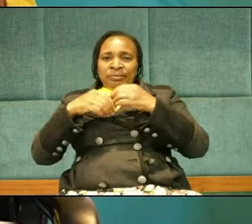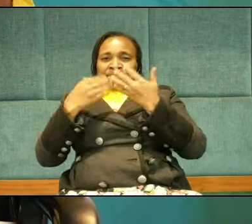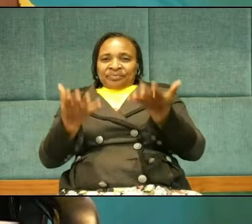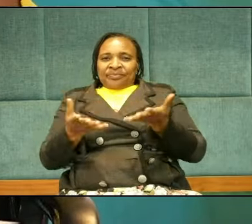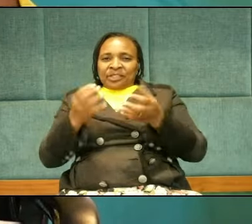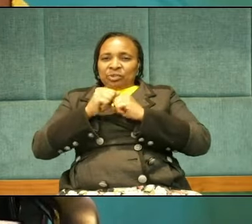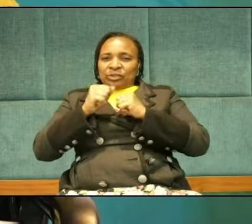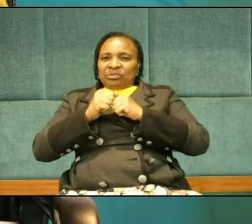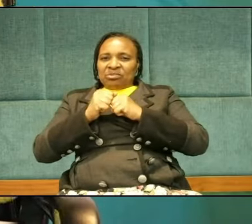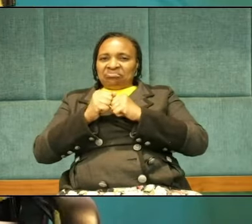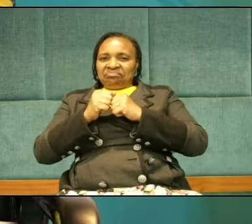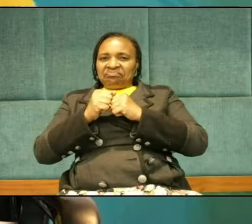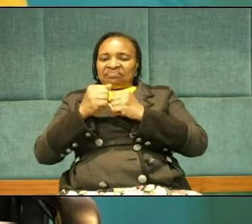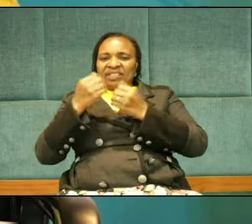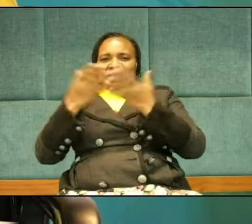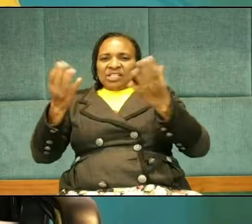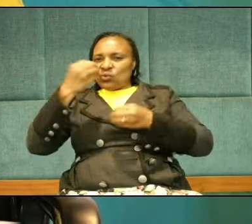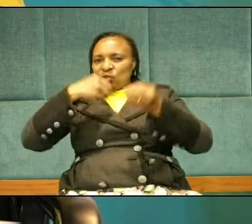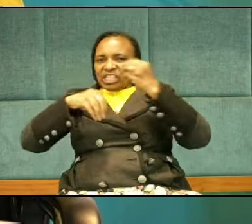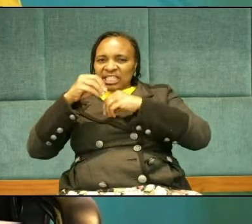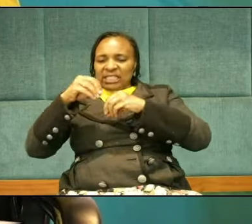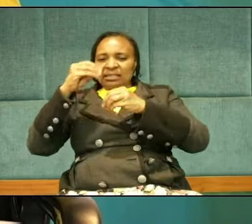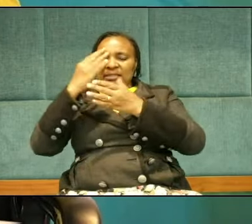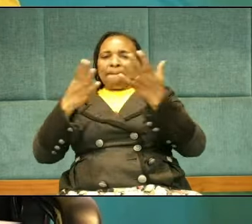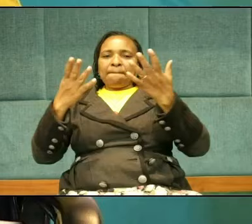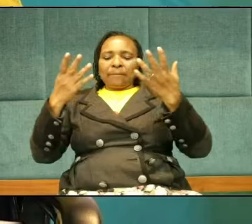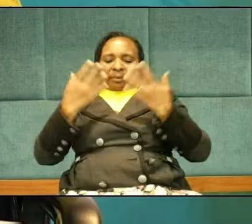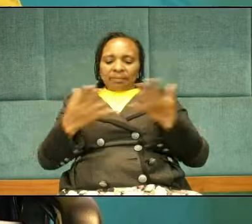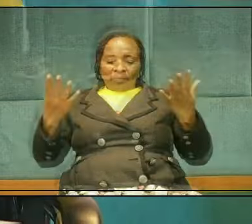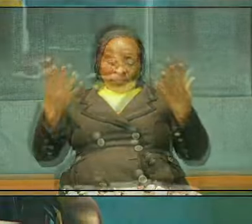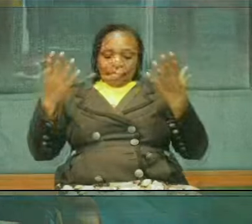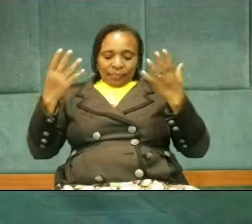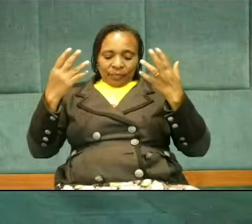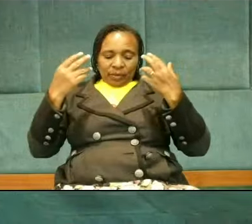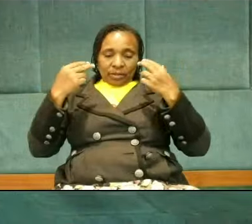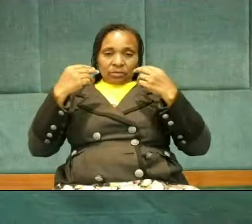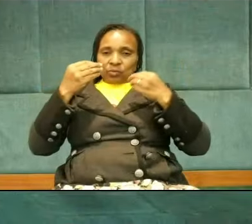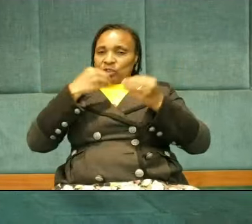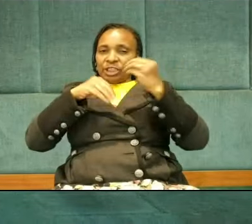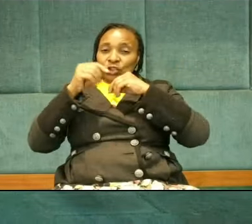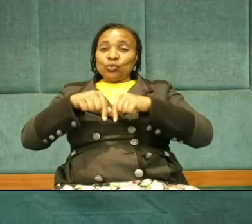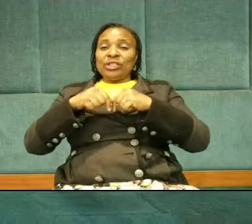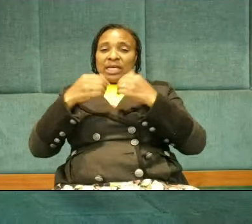influence of things we eat, even to our body today, can have?